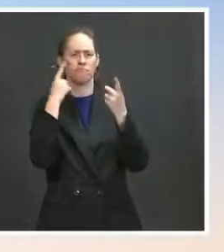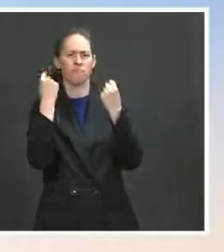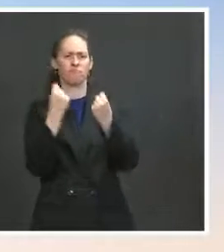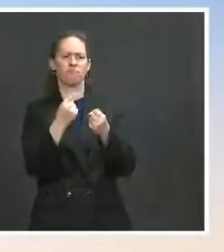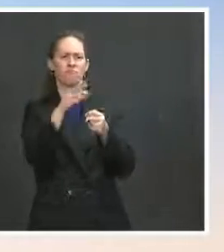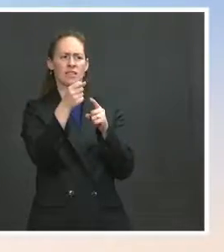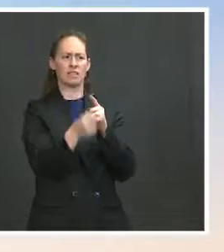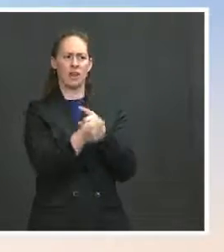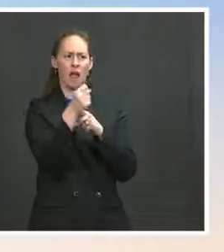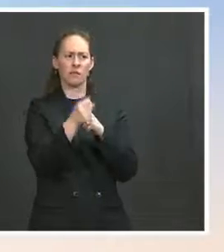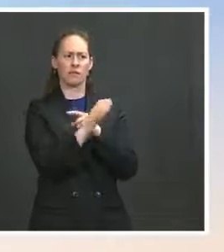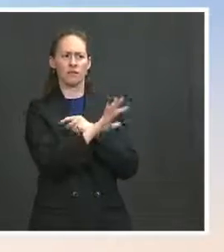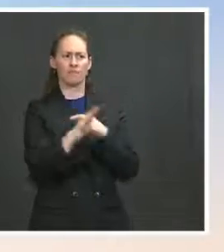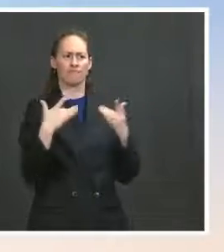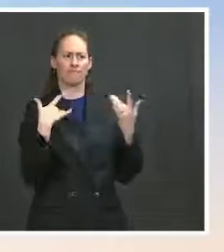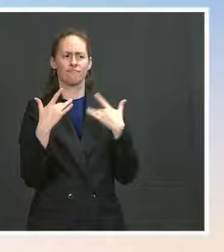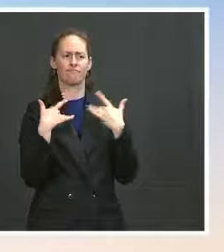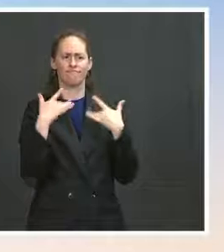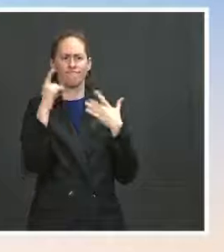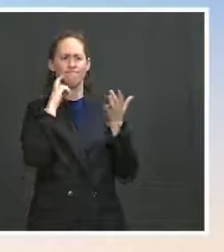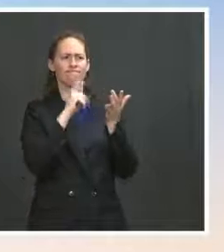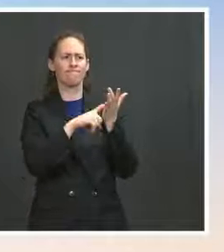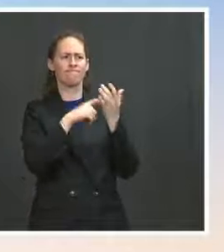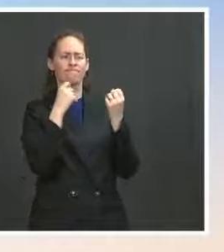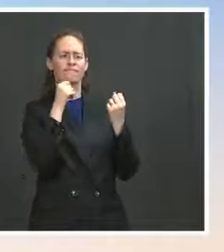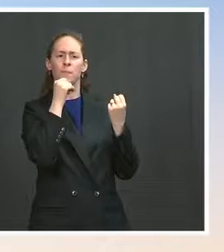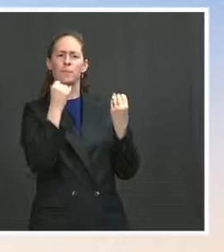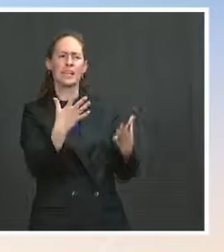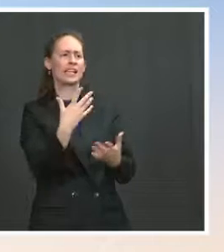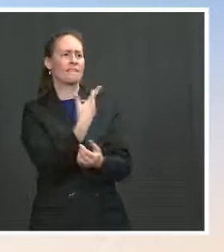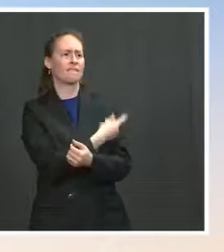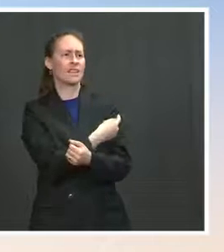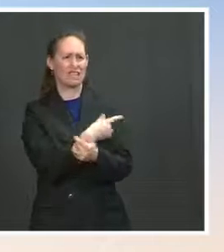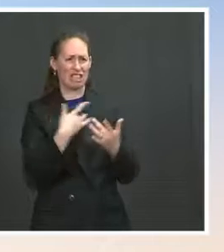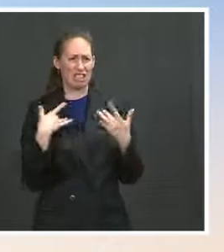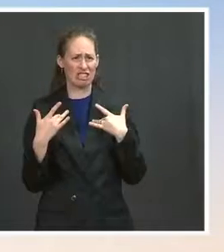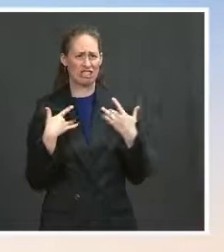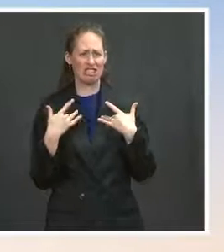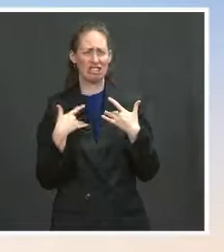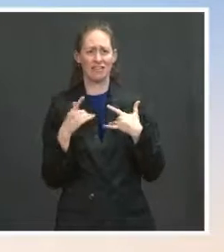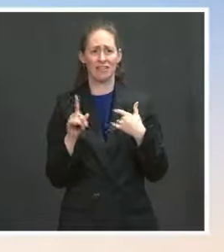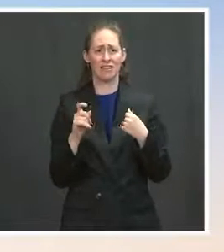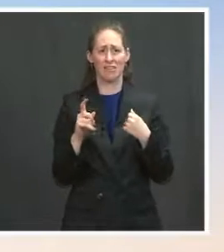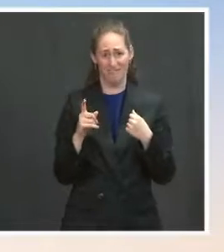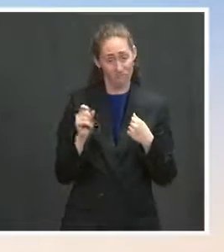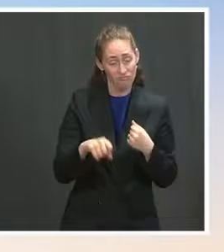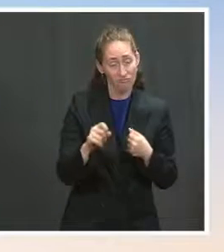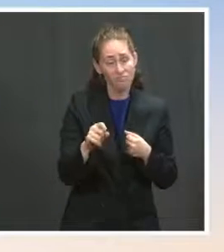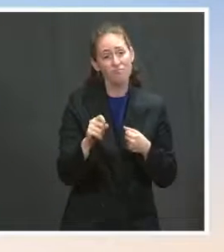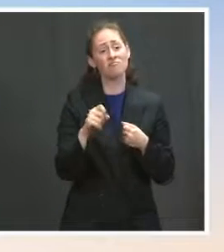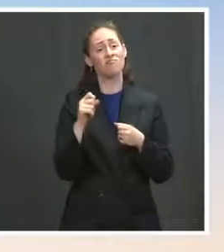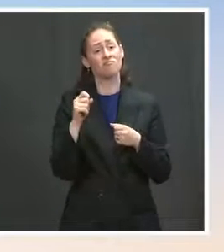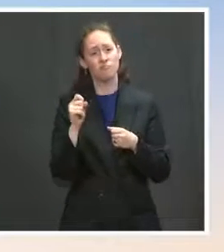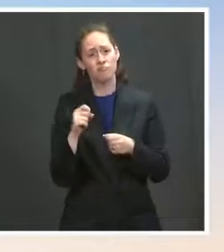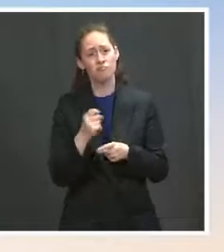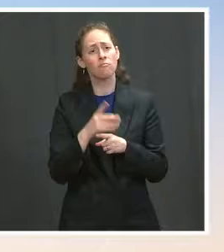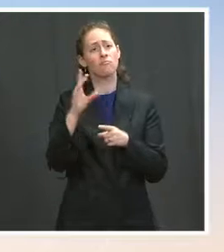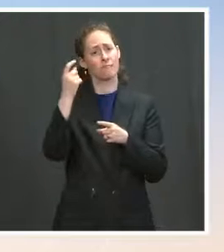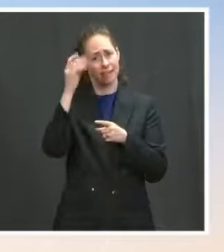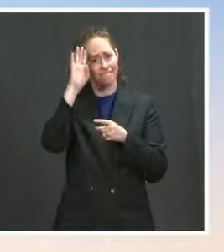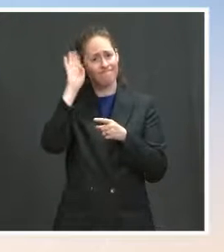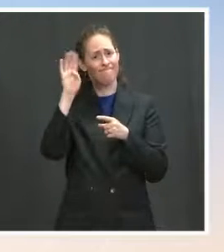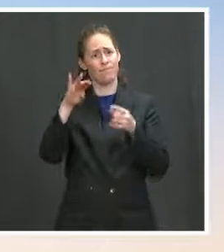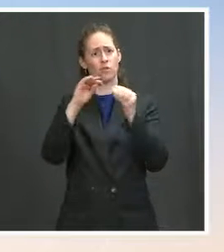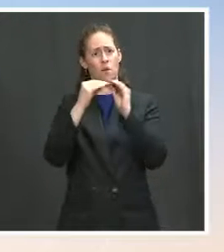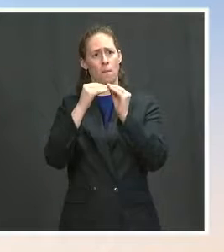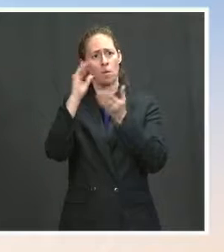rates are going down? Well, you're absolutely right that we are, and they're going down in different parts of the country, which again, we